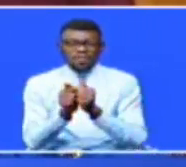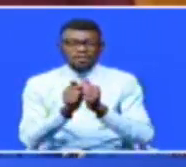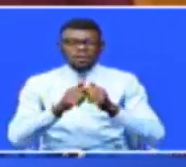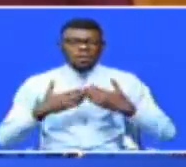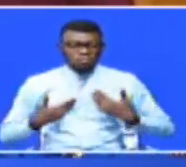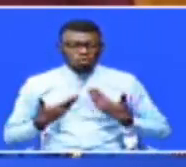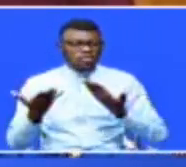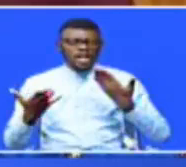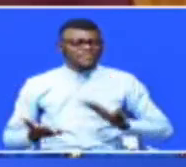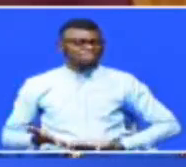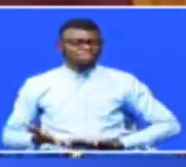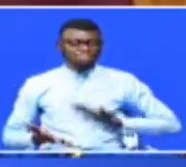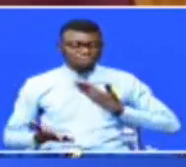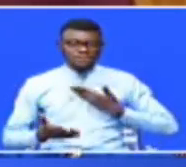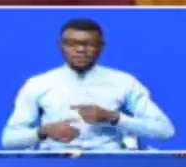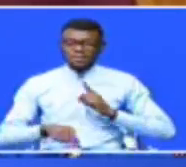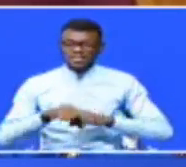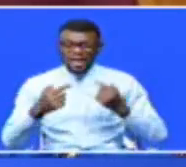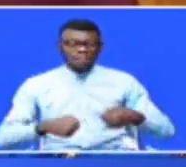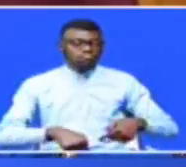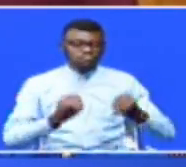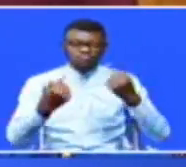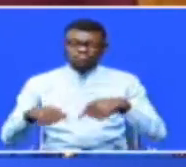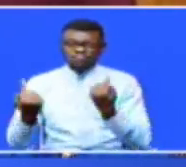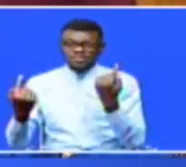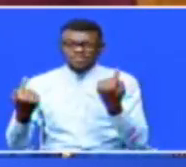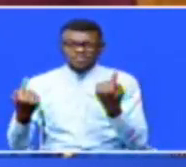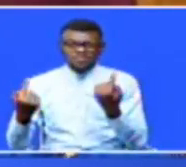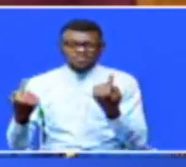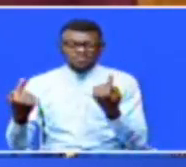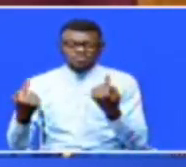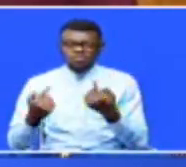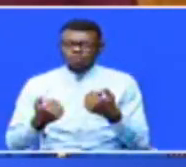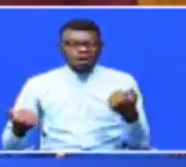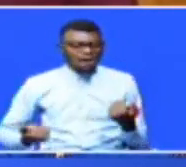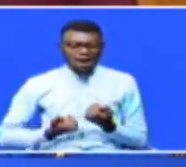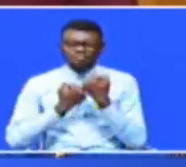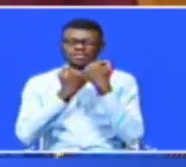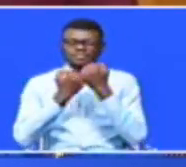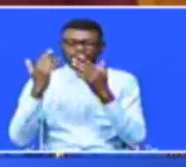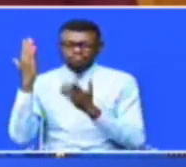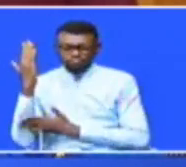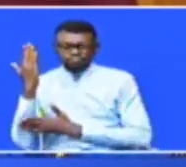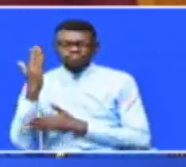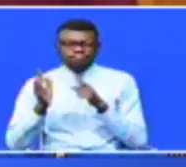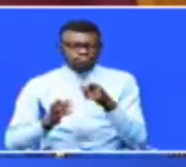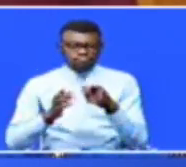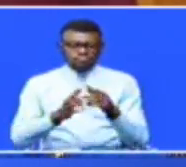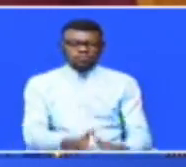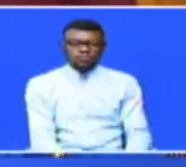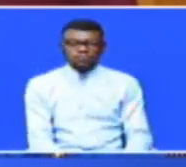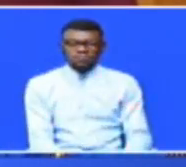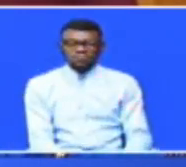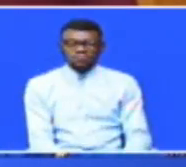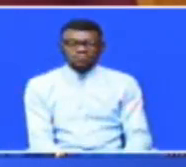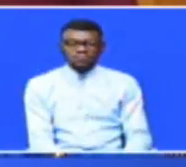public, and during the commotion it was unfortunate incidents which